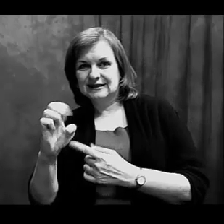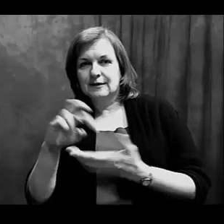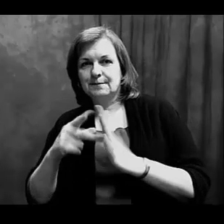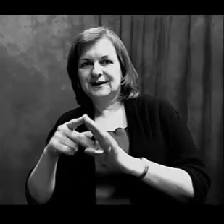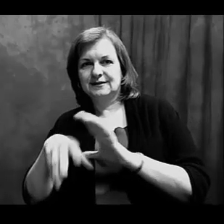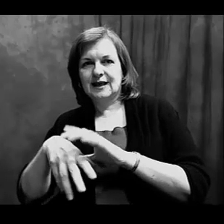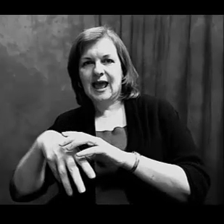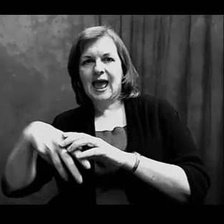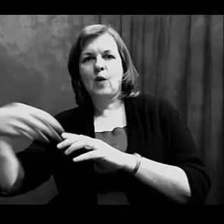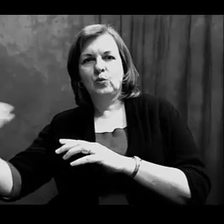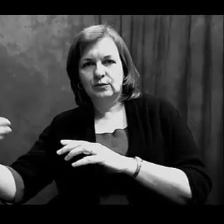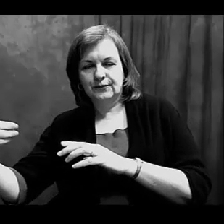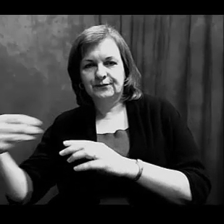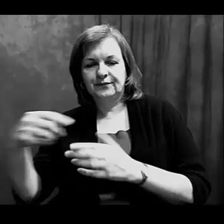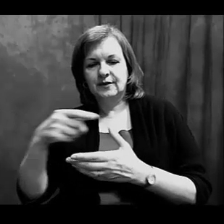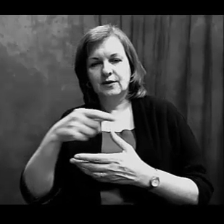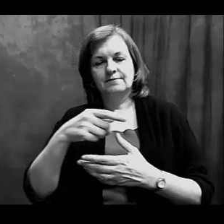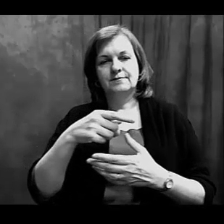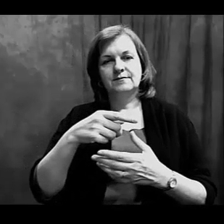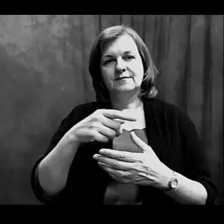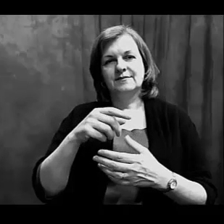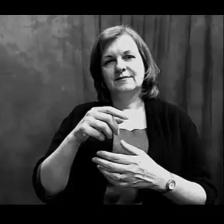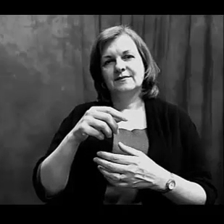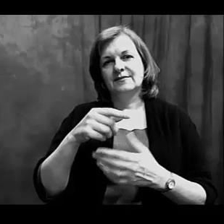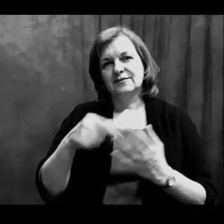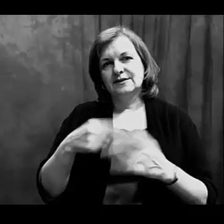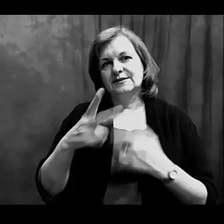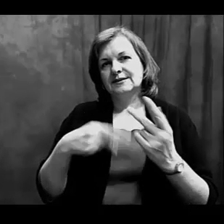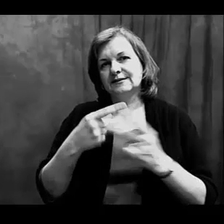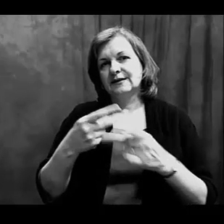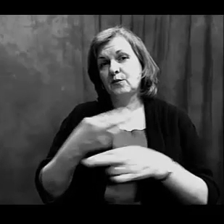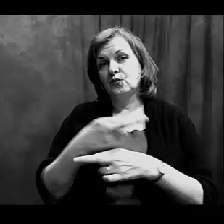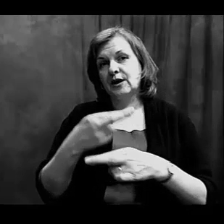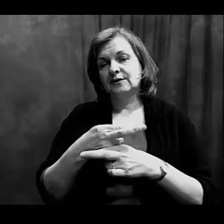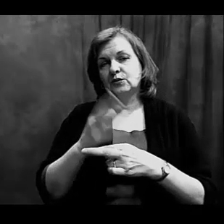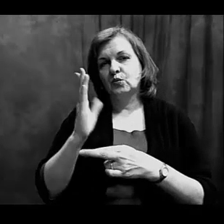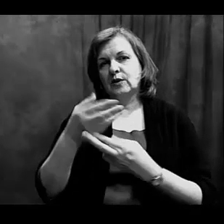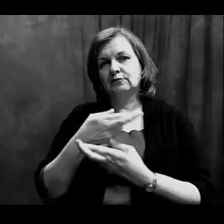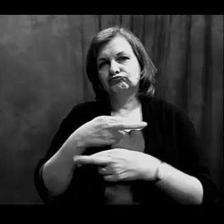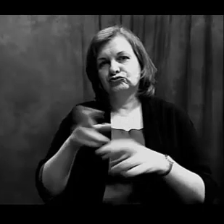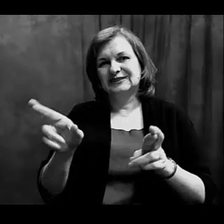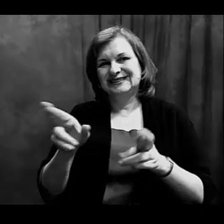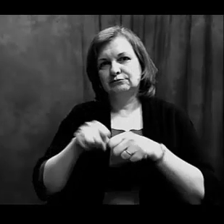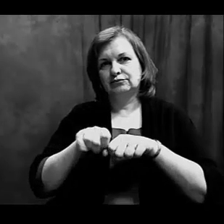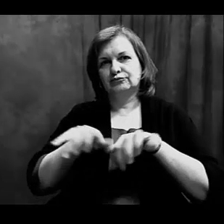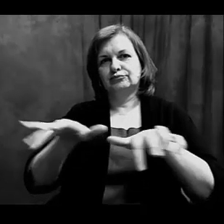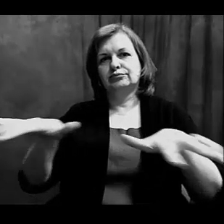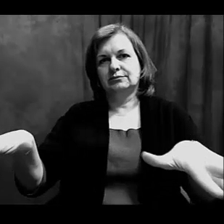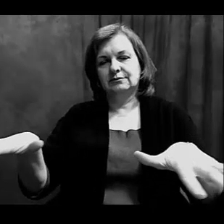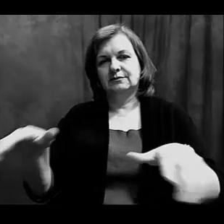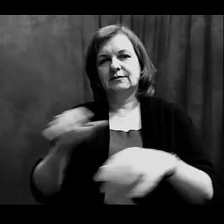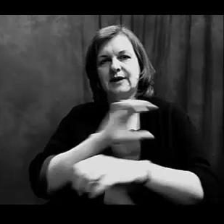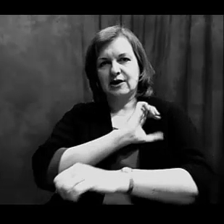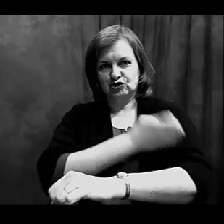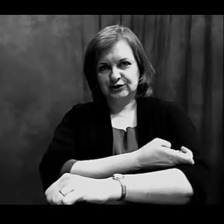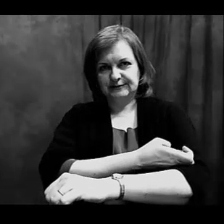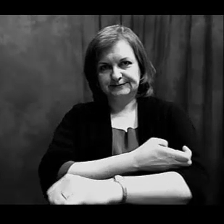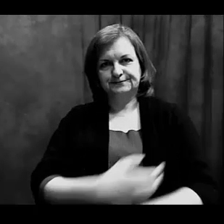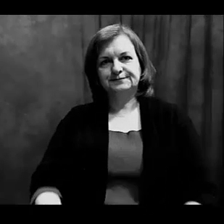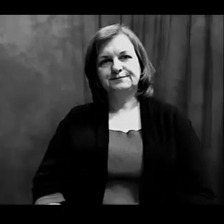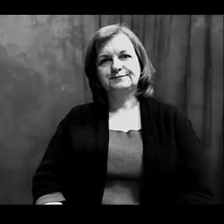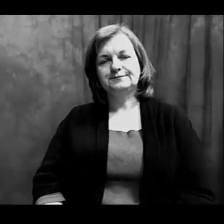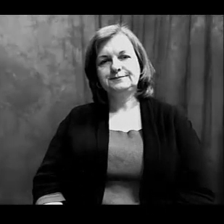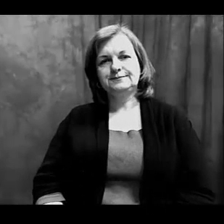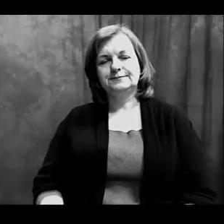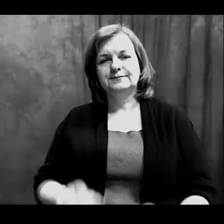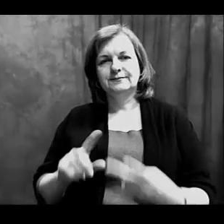ex means out. So these are reactions that are going to release energy.